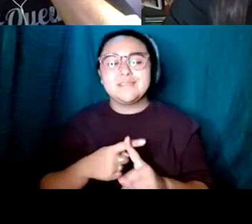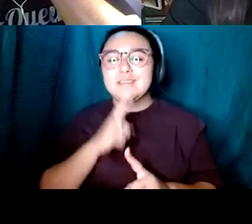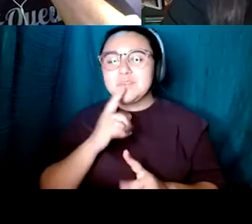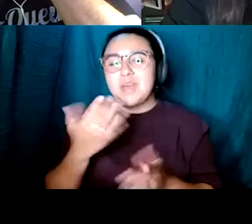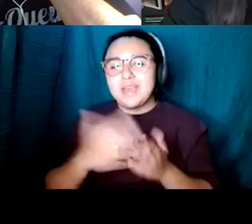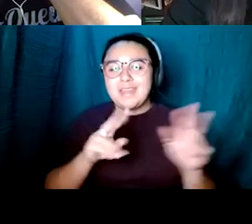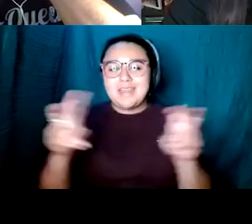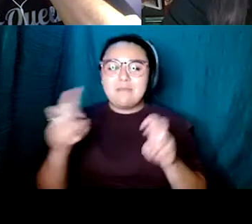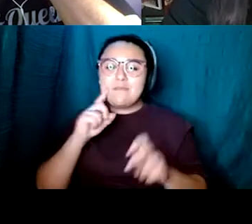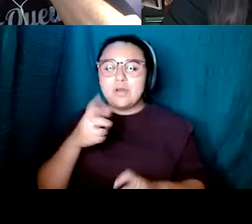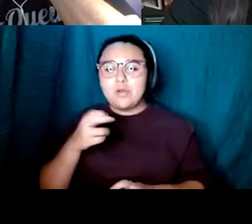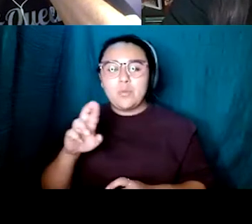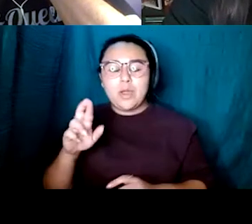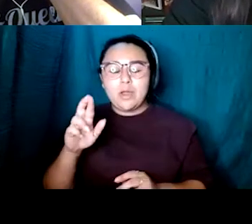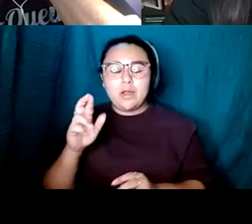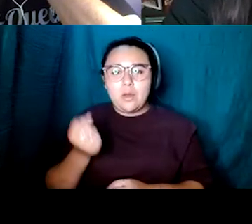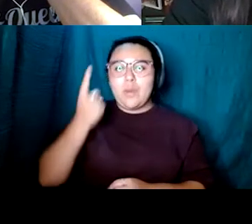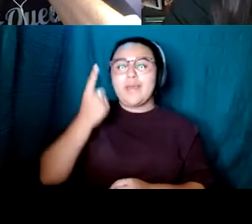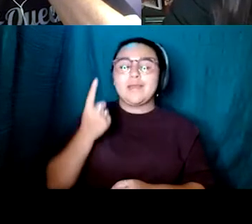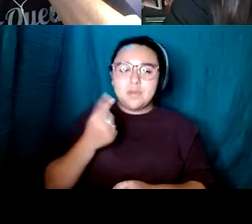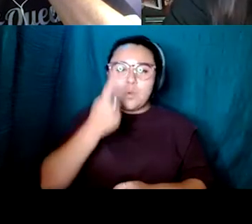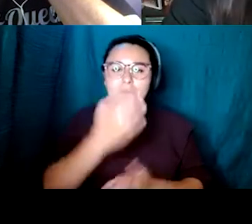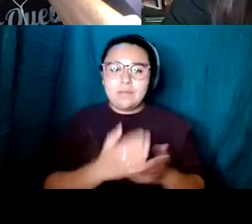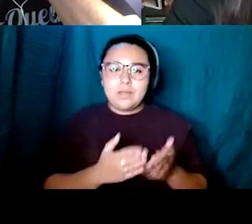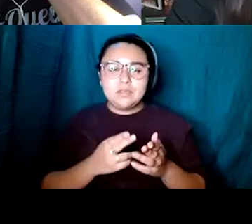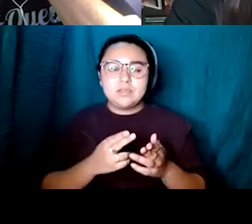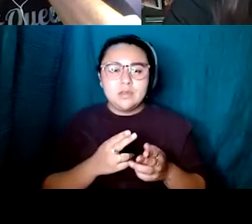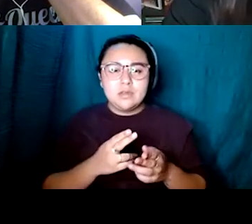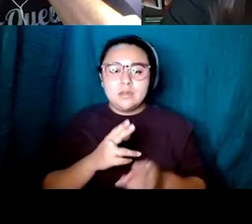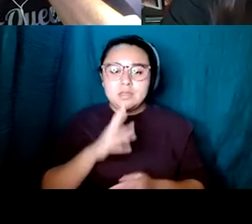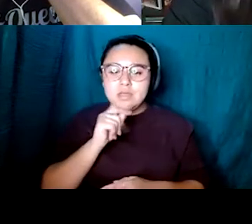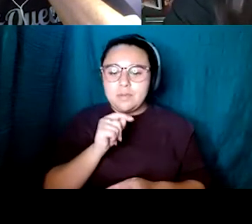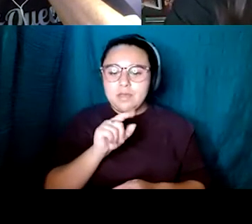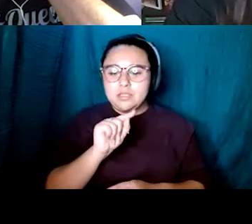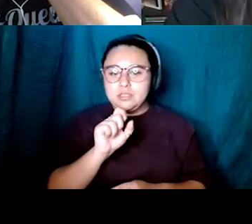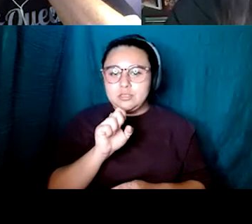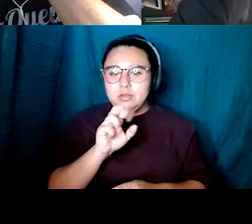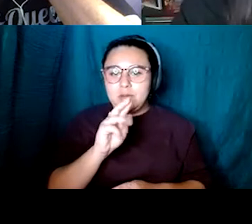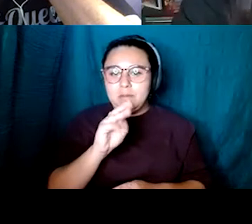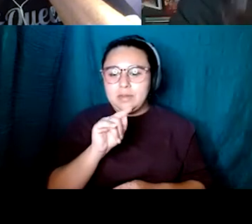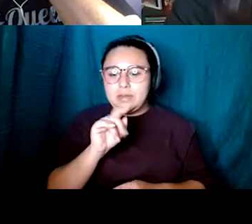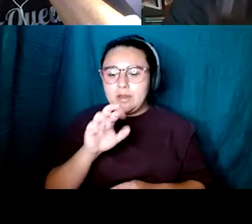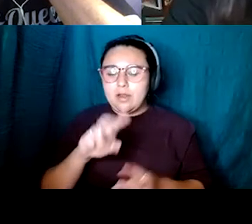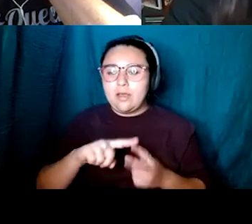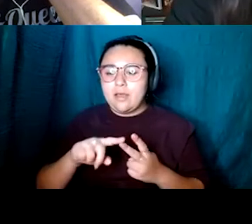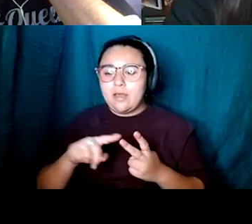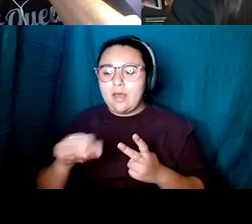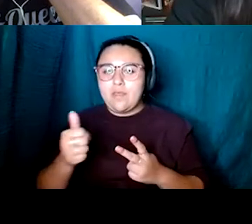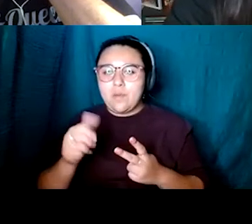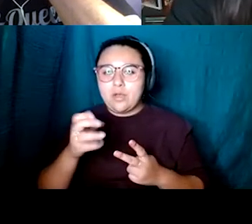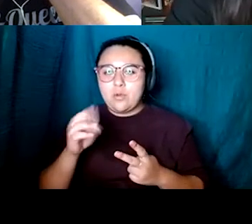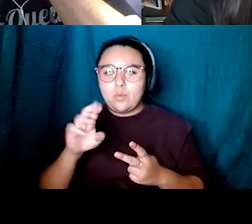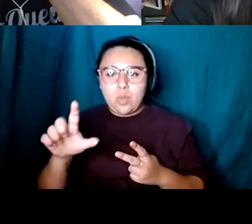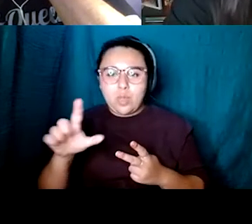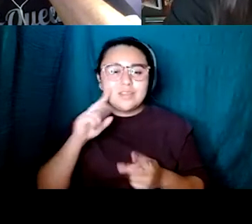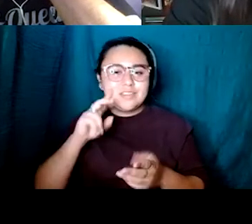queer awakenings. There's one piece that talks about like the Terminator and another one that talks about like Cruel Intentions. So for me, I felt like as I was reading